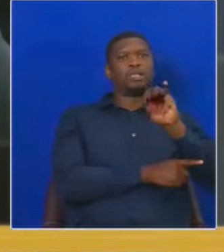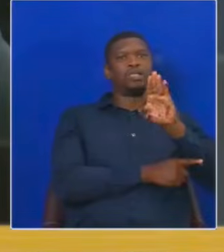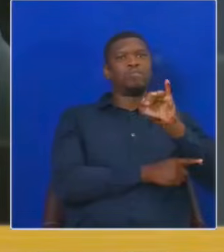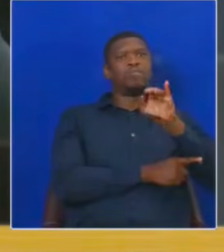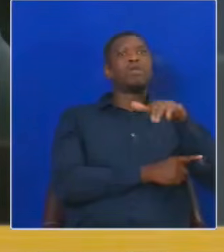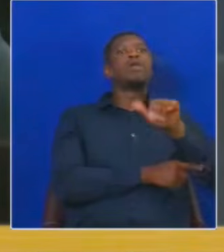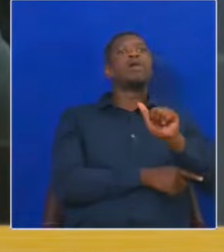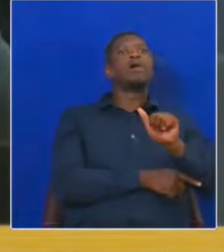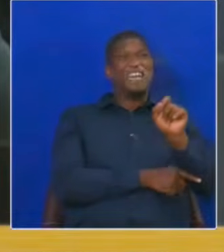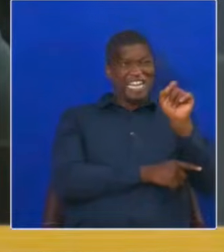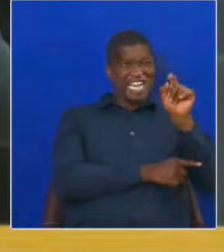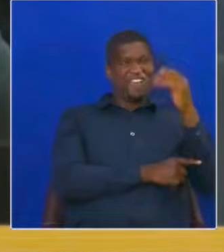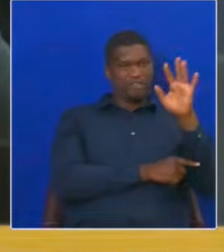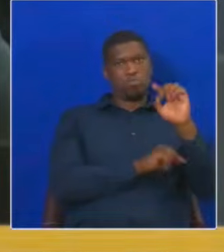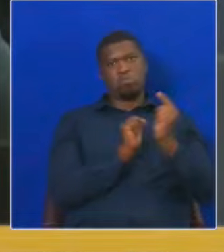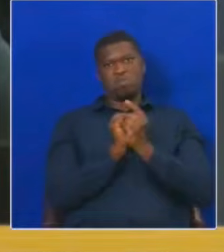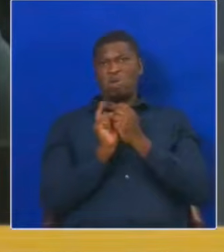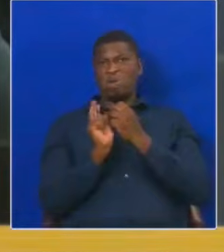the